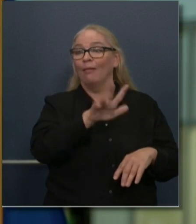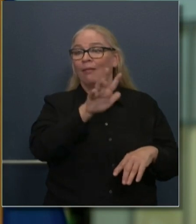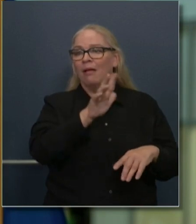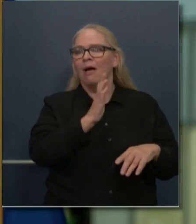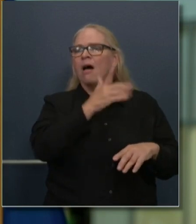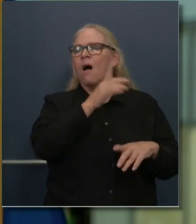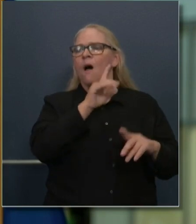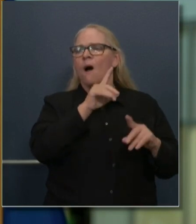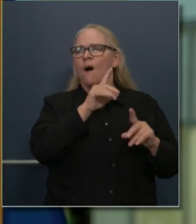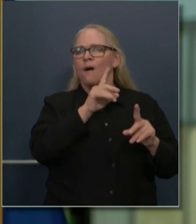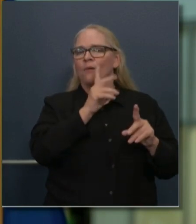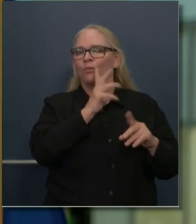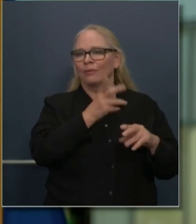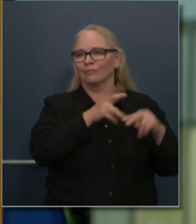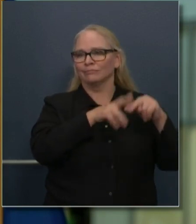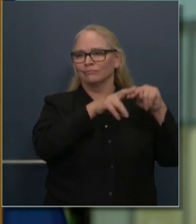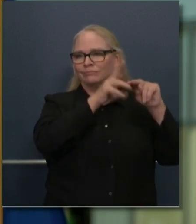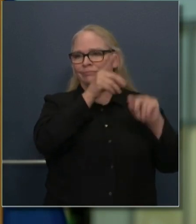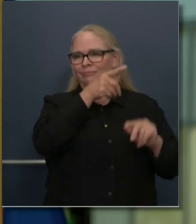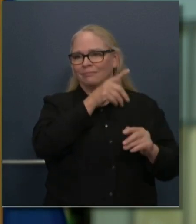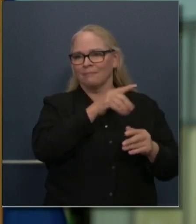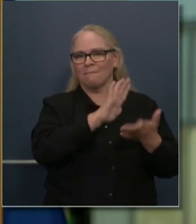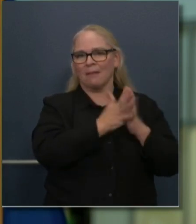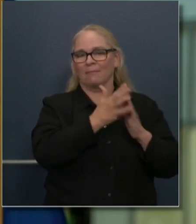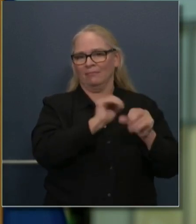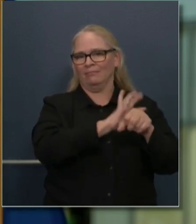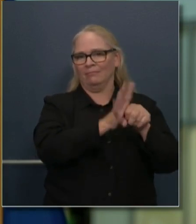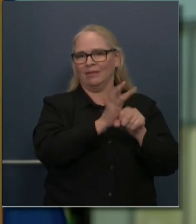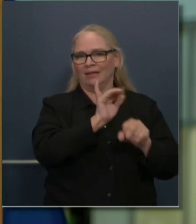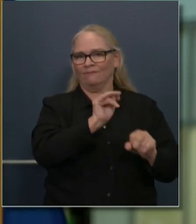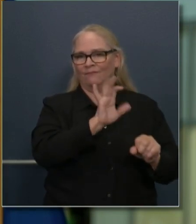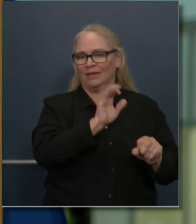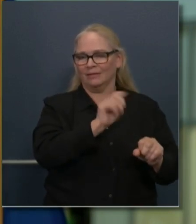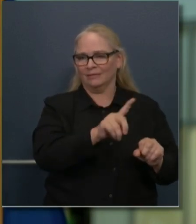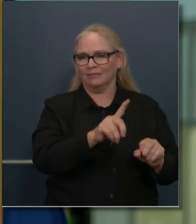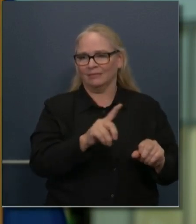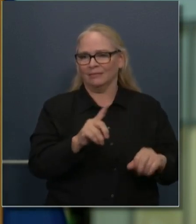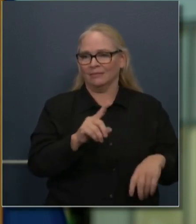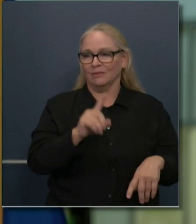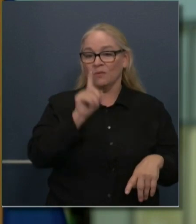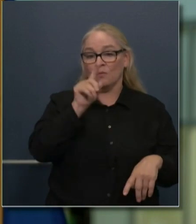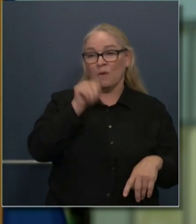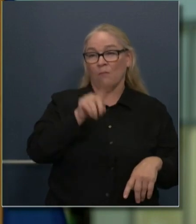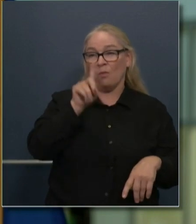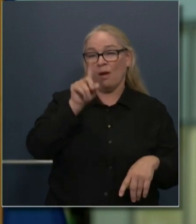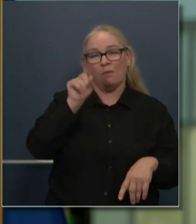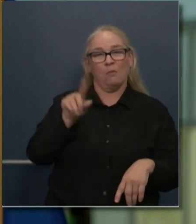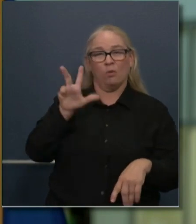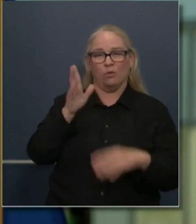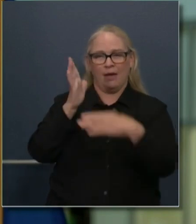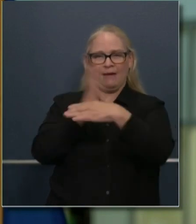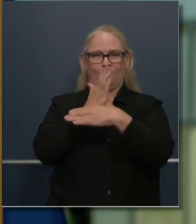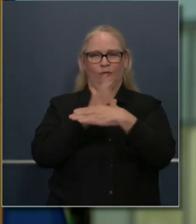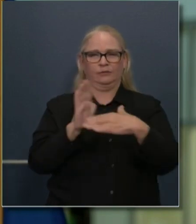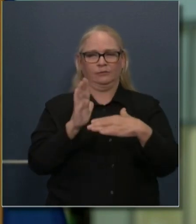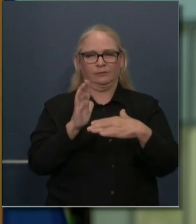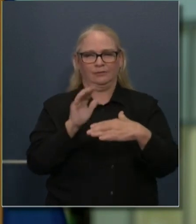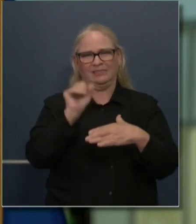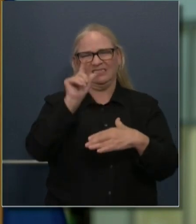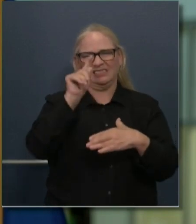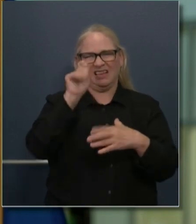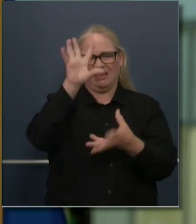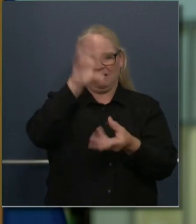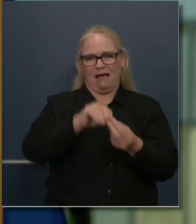the statewide number that's somewhere between 1.1 and 1.3, we notice that